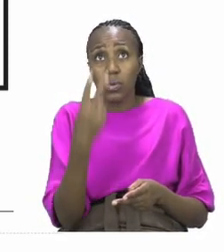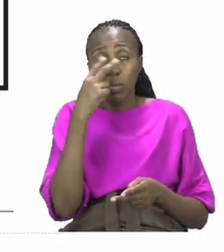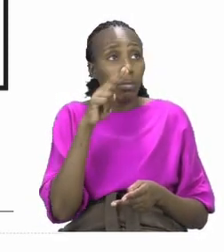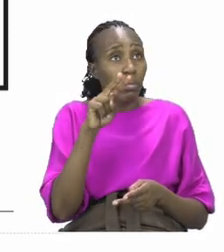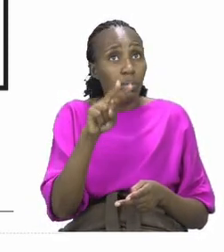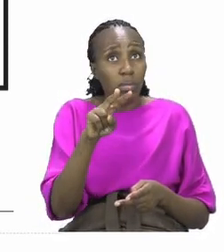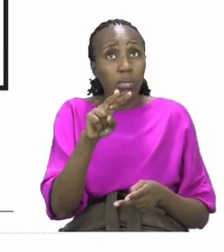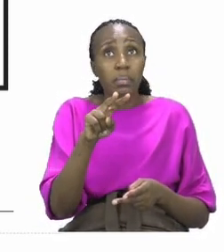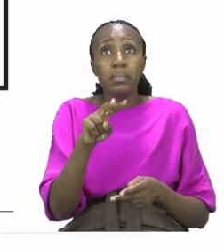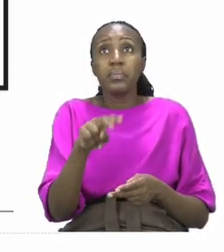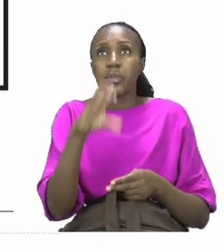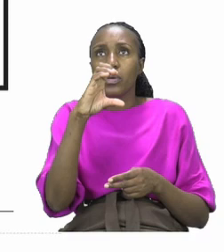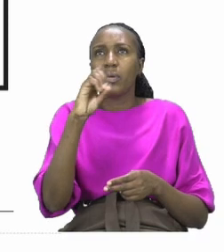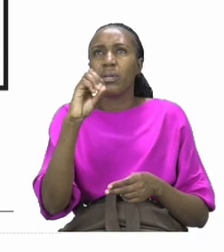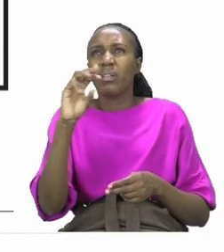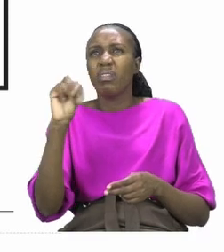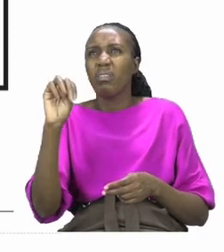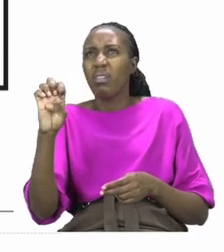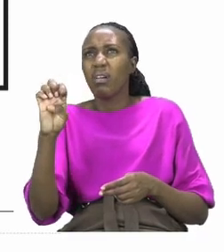come,